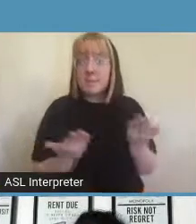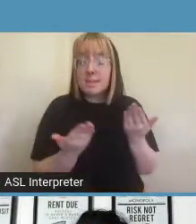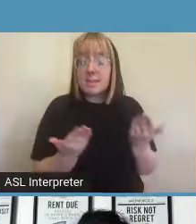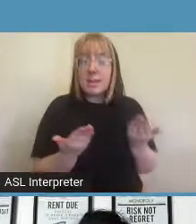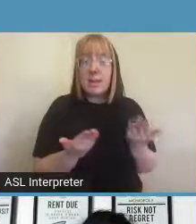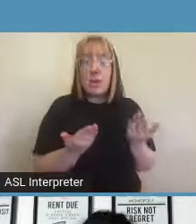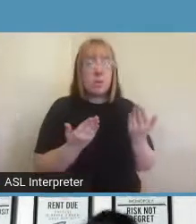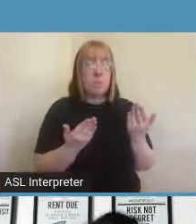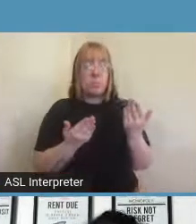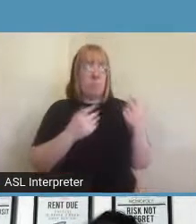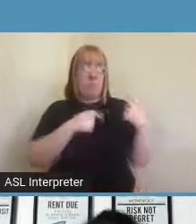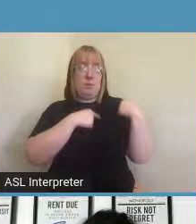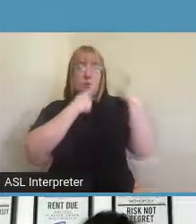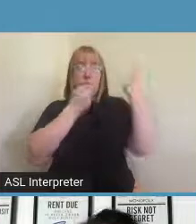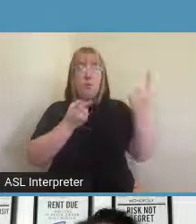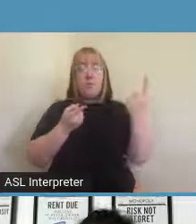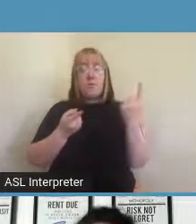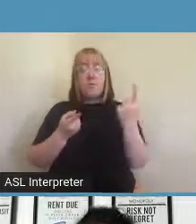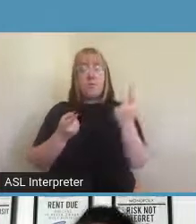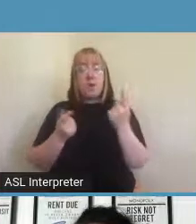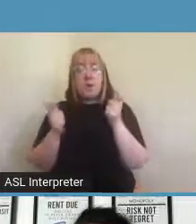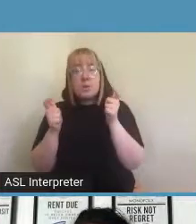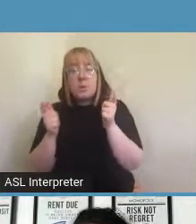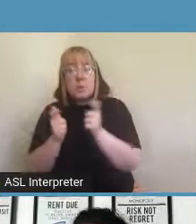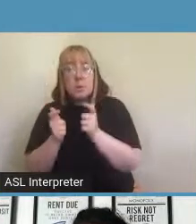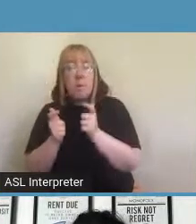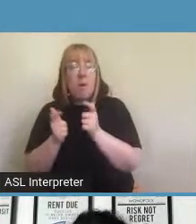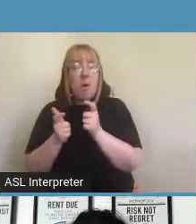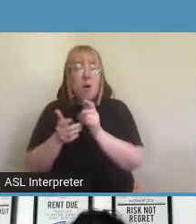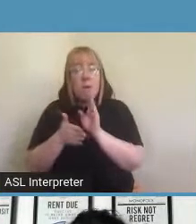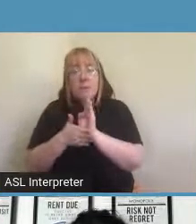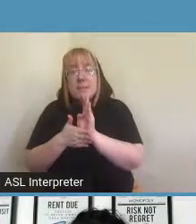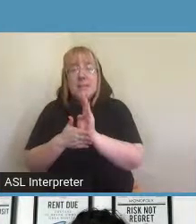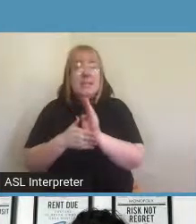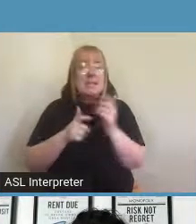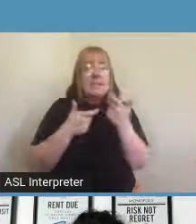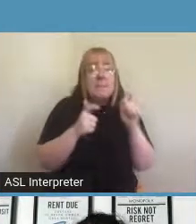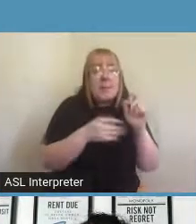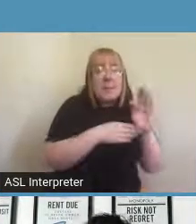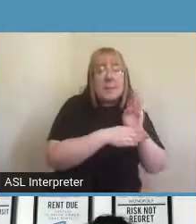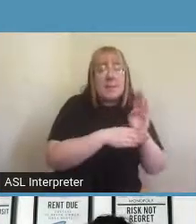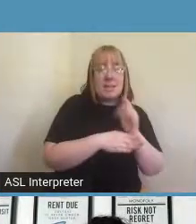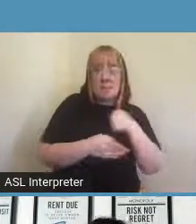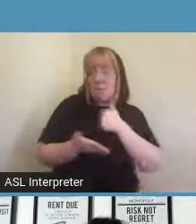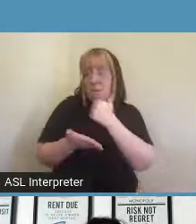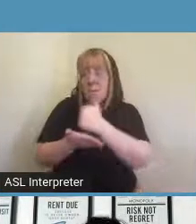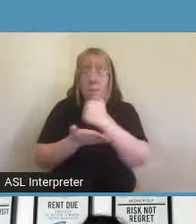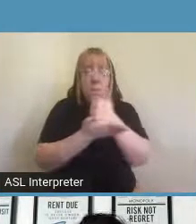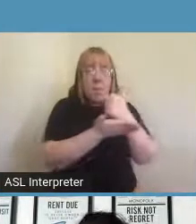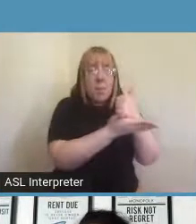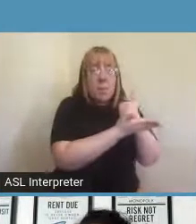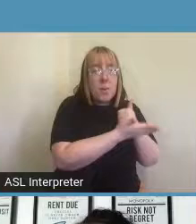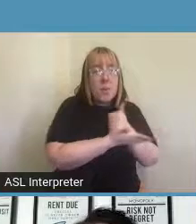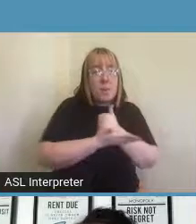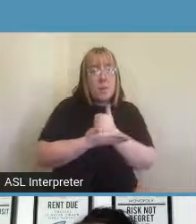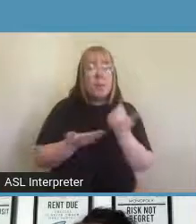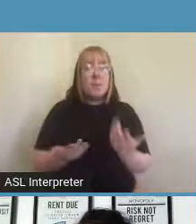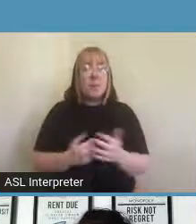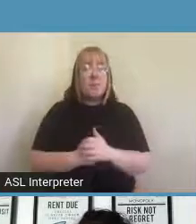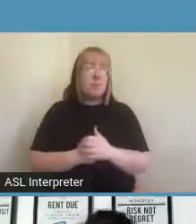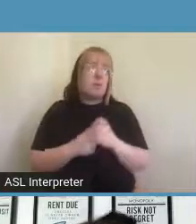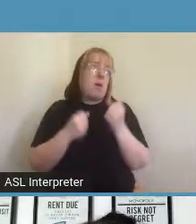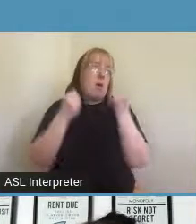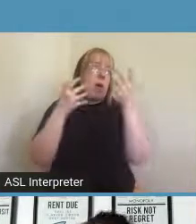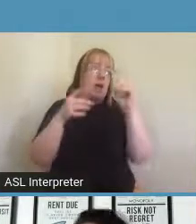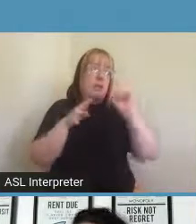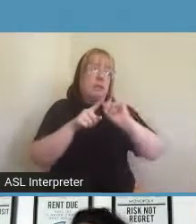help companies large and small help scale video across their organizations in a plethora of different ways. But certainly, fun